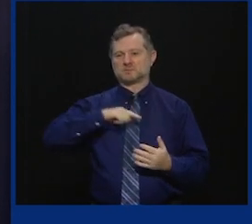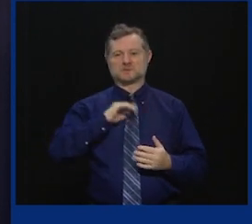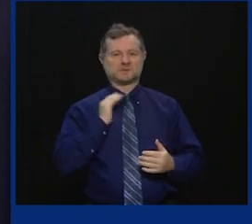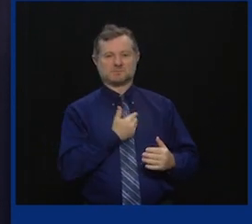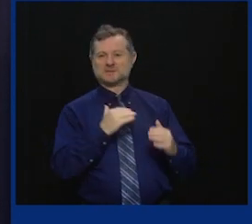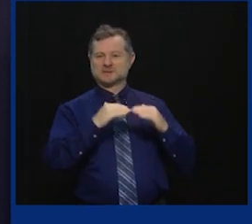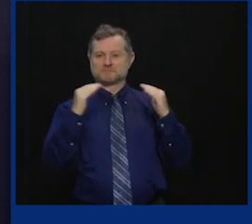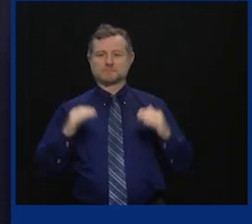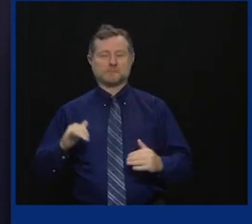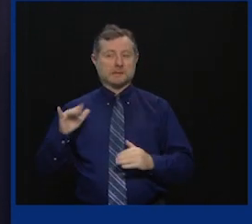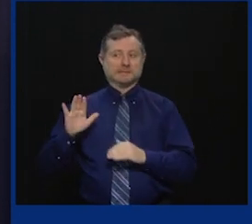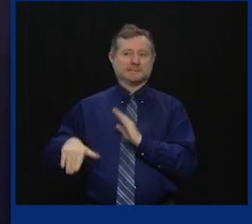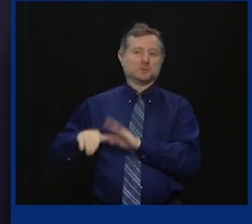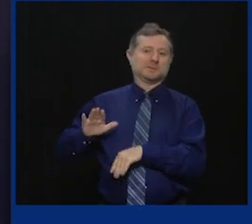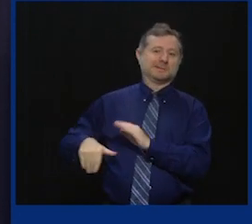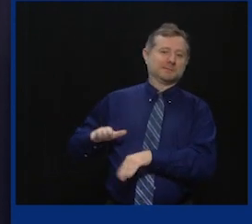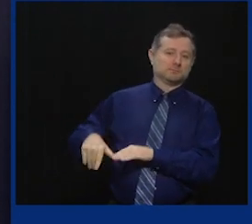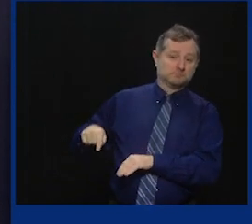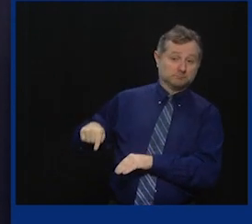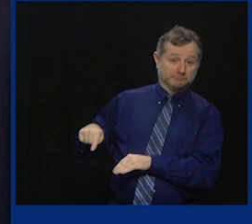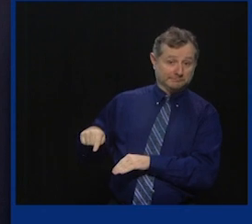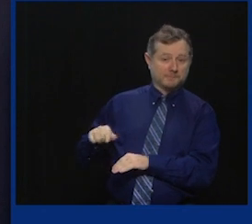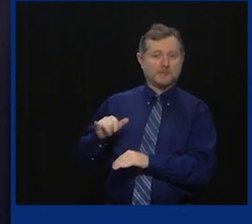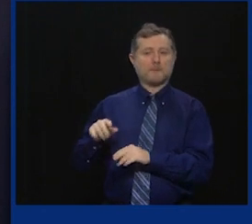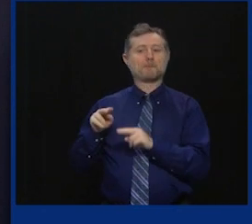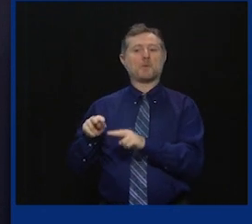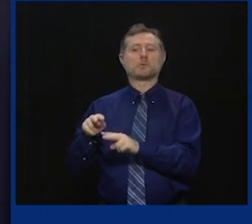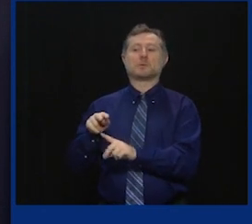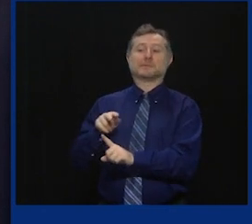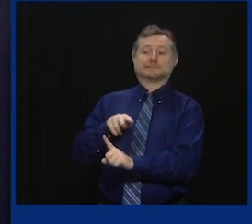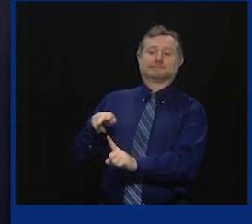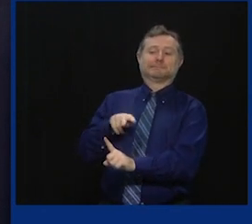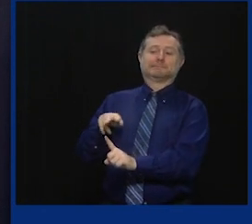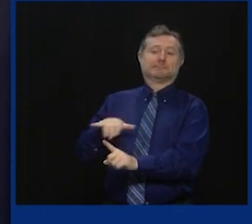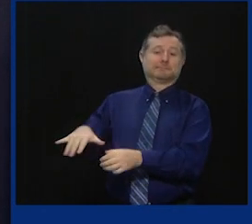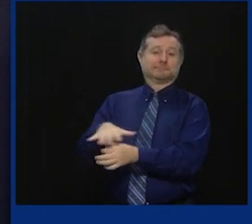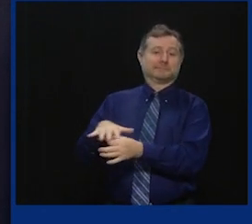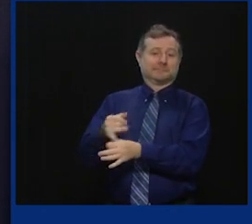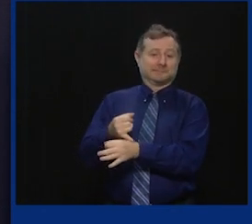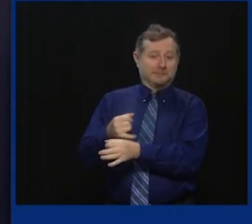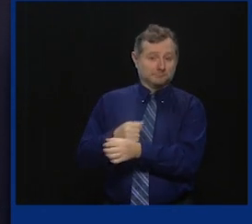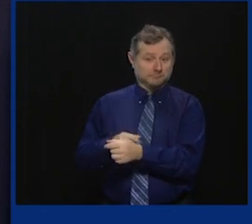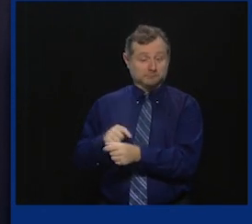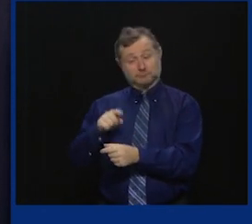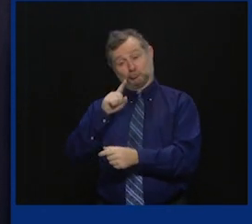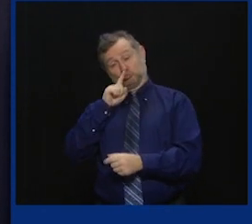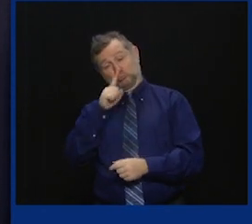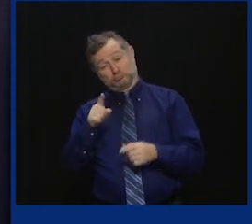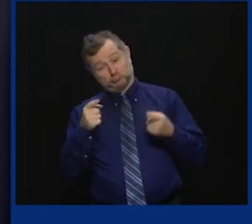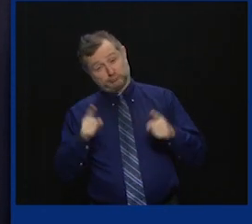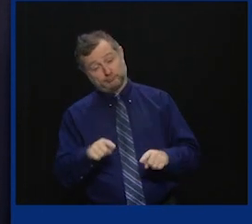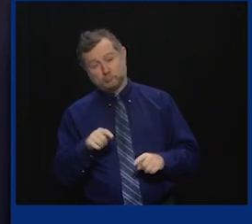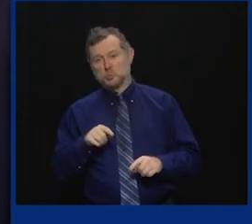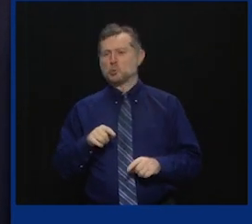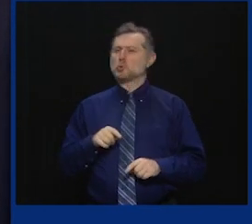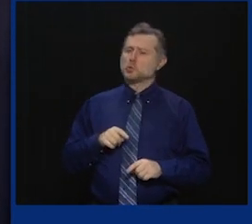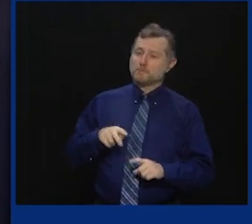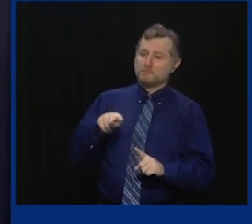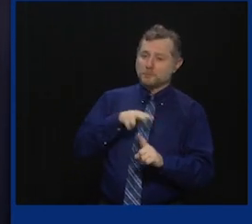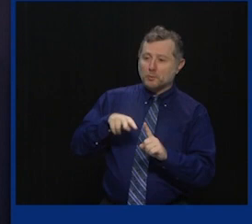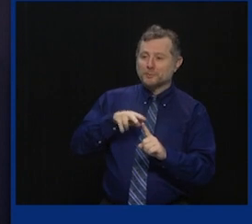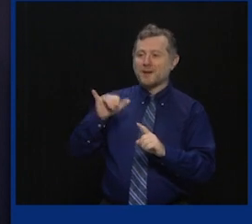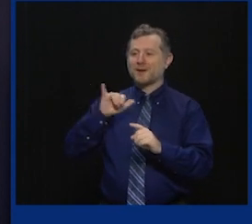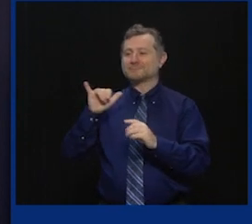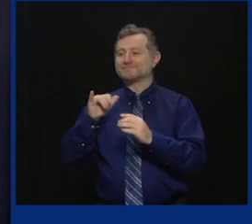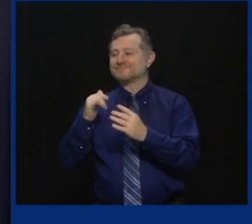parole system. Parole is meant to help people return to life. Reentry programs, and not